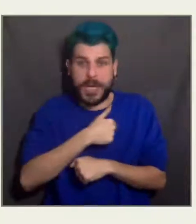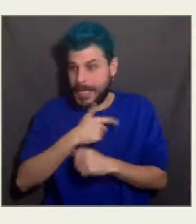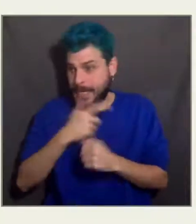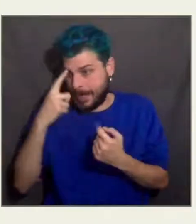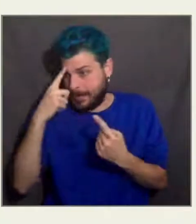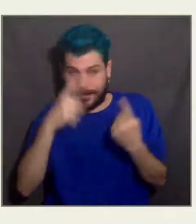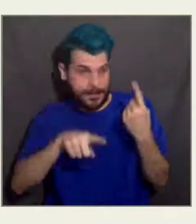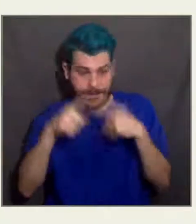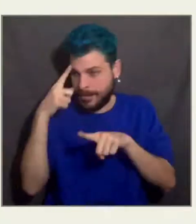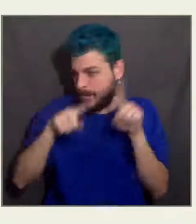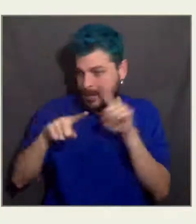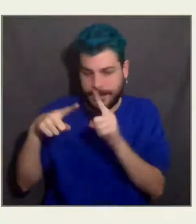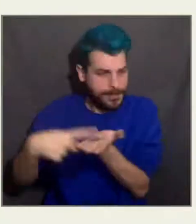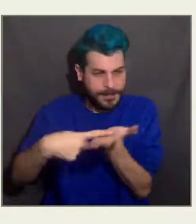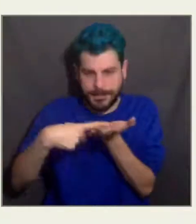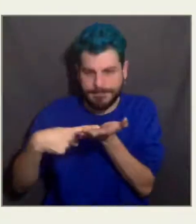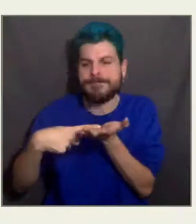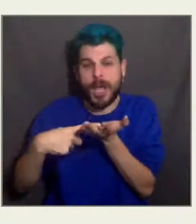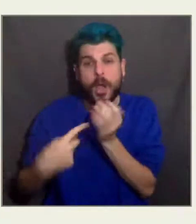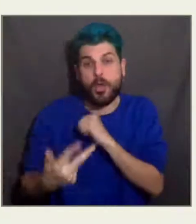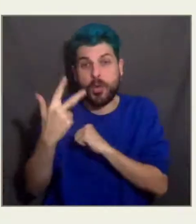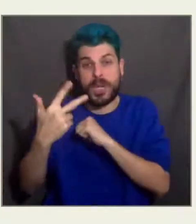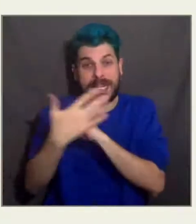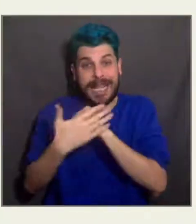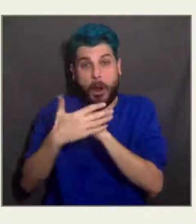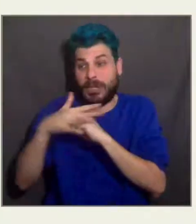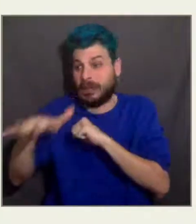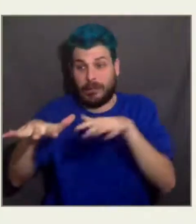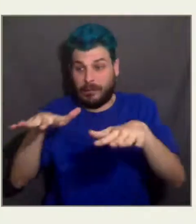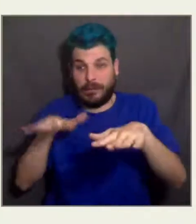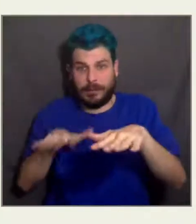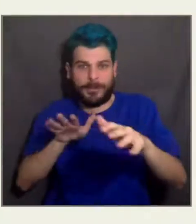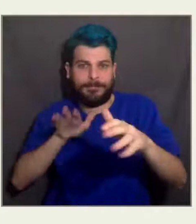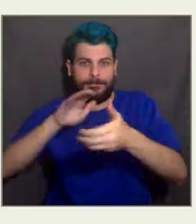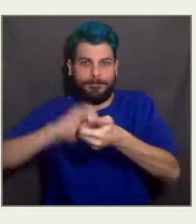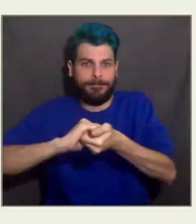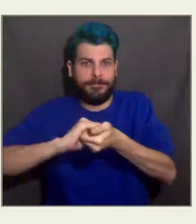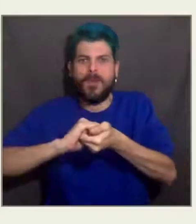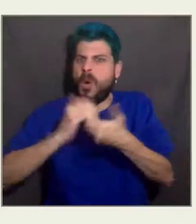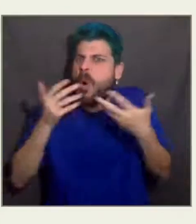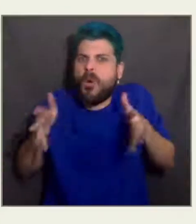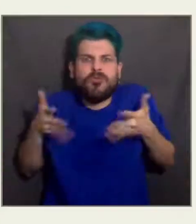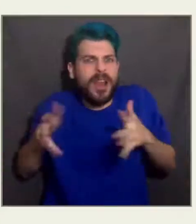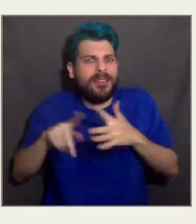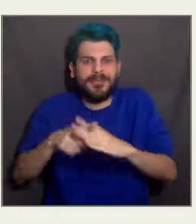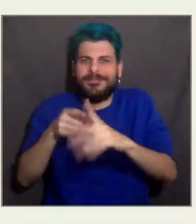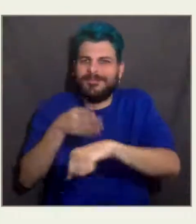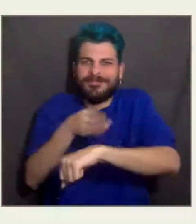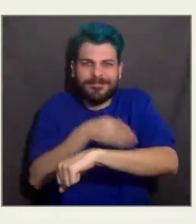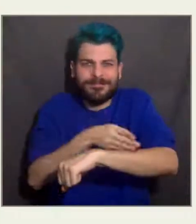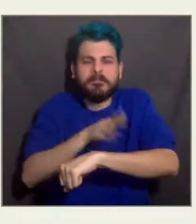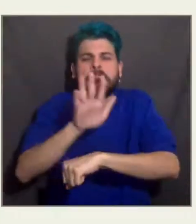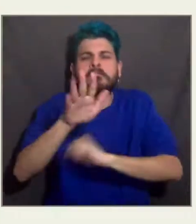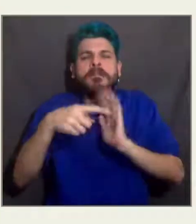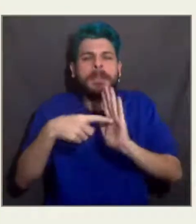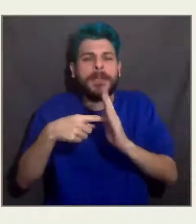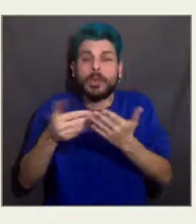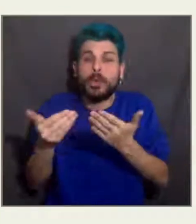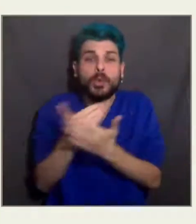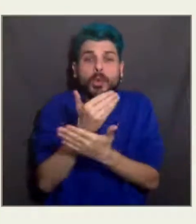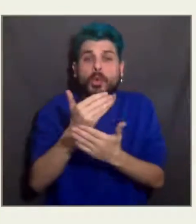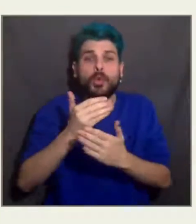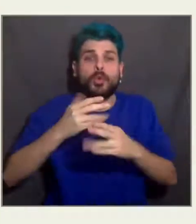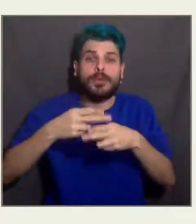in all 3 counties that is already making a difference in people's lives. This includes new shelter beds and services to